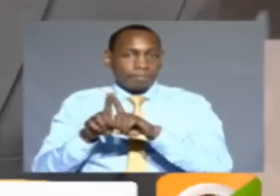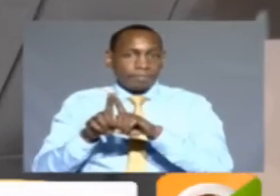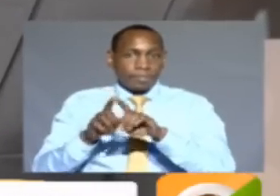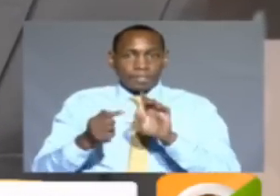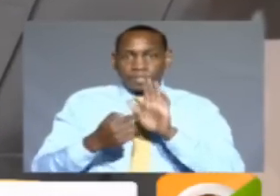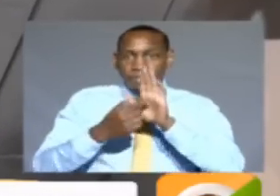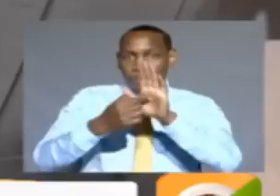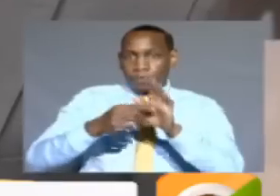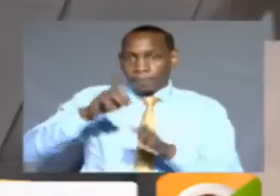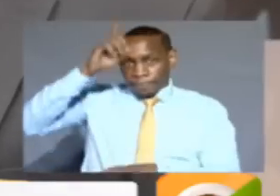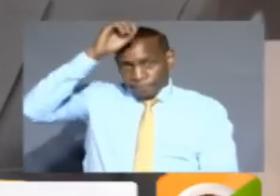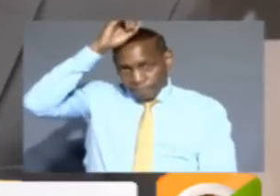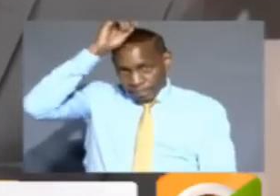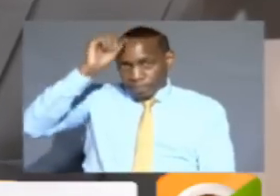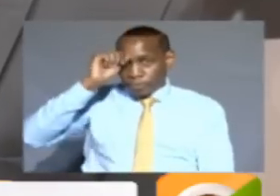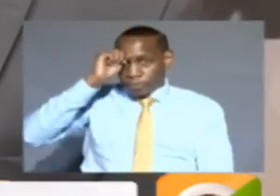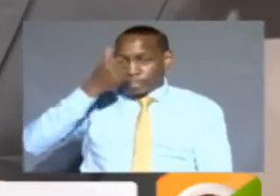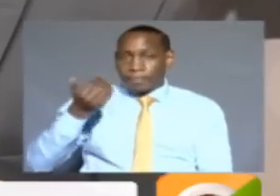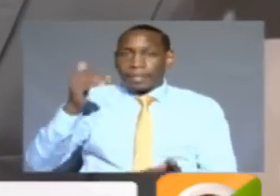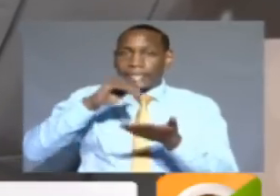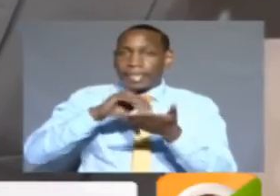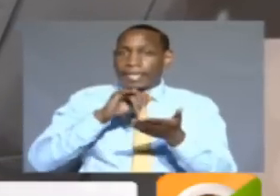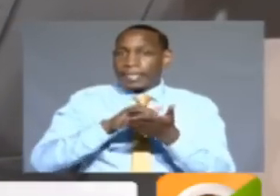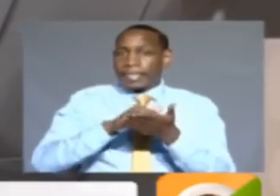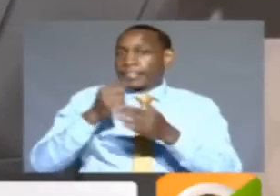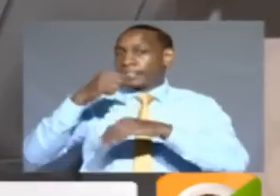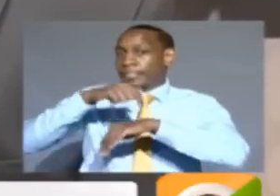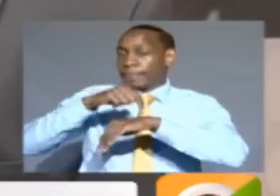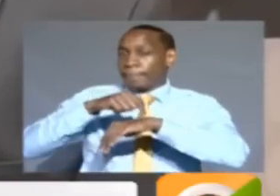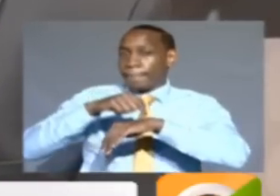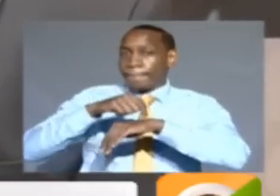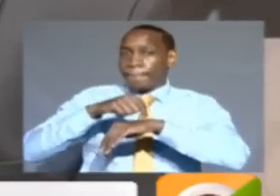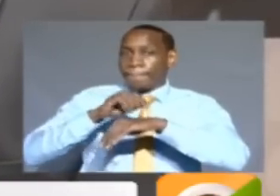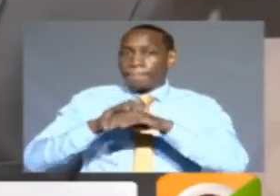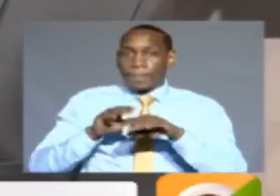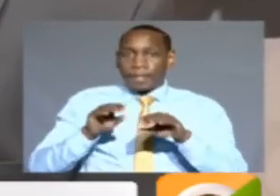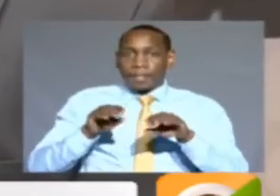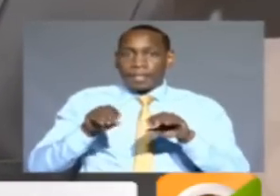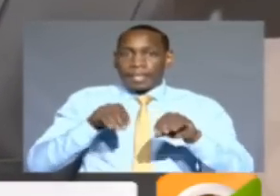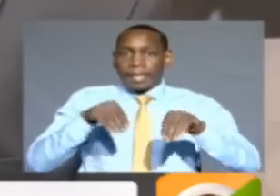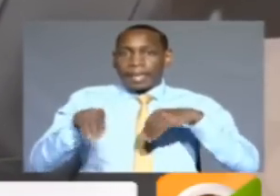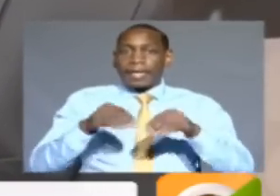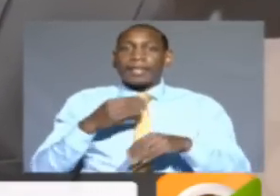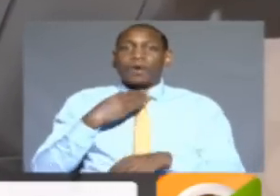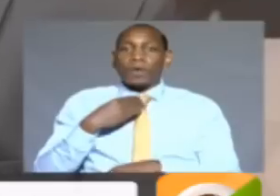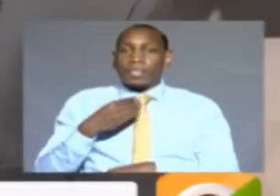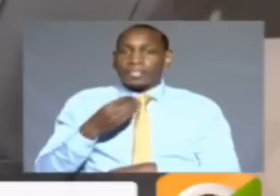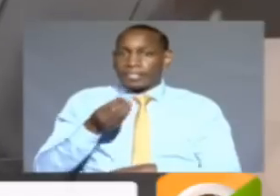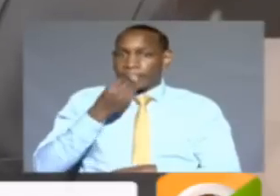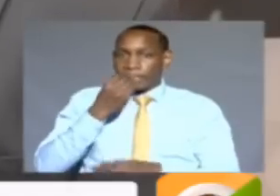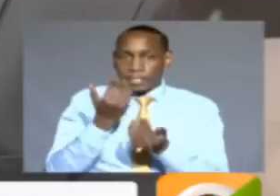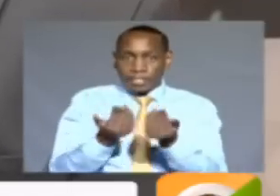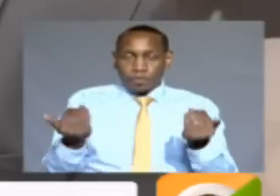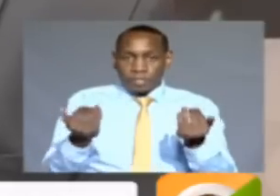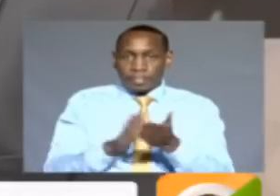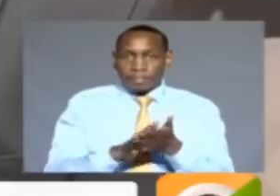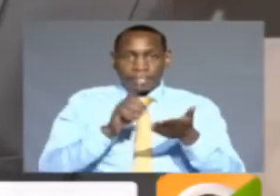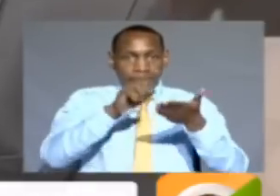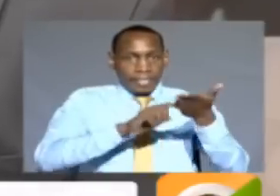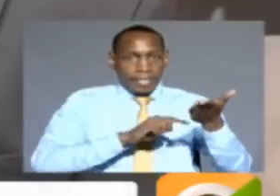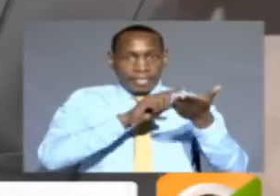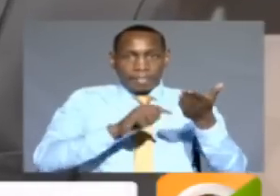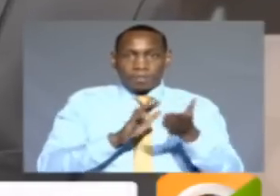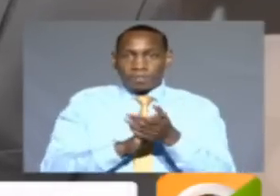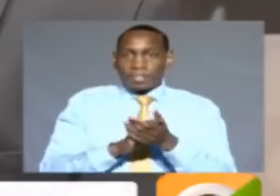the village wisdom once again, that when a hyena wants to eat its children, it accuses them of